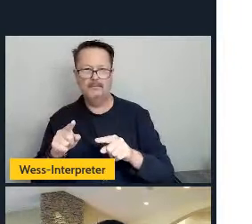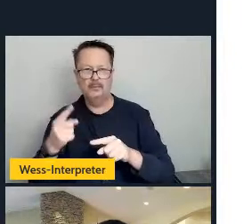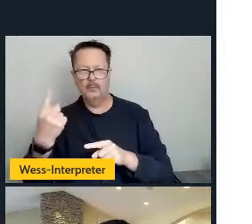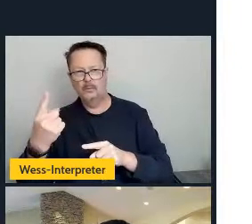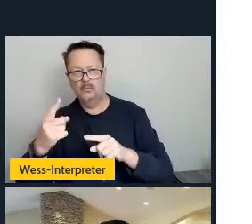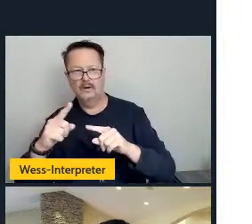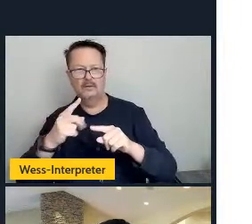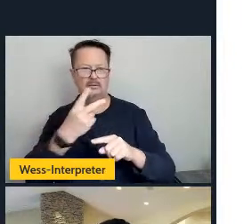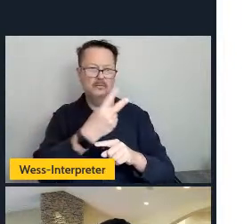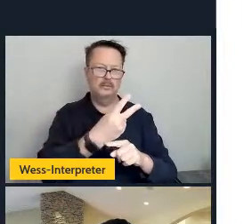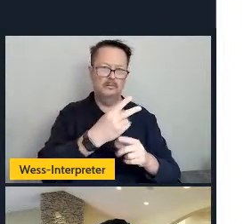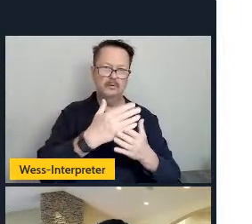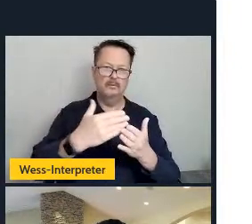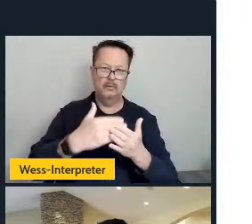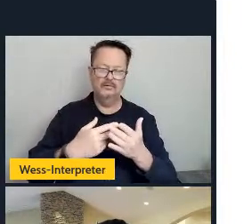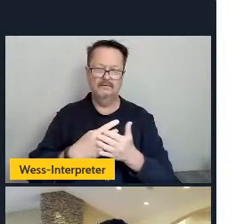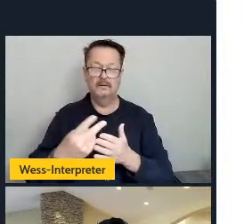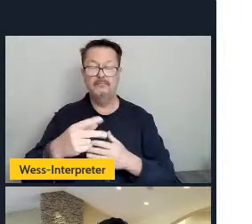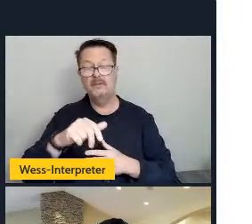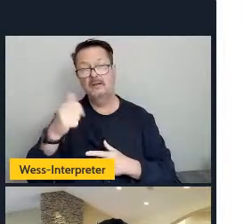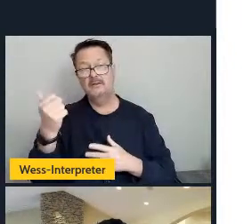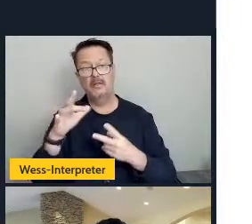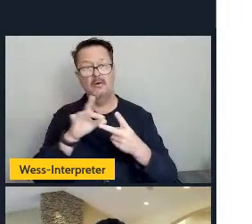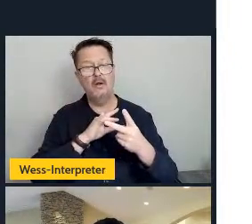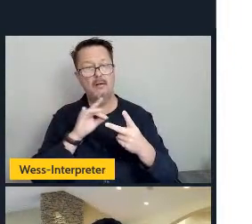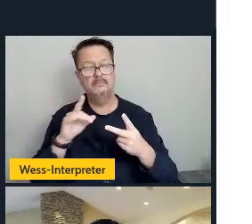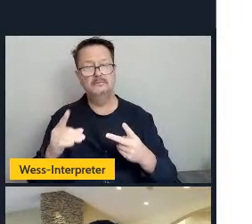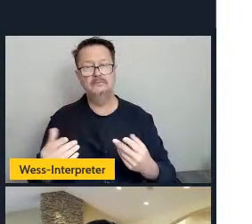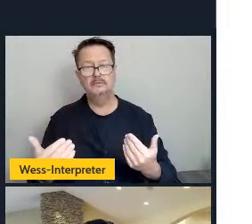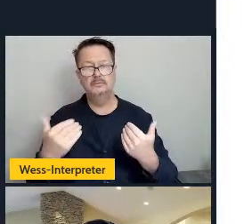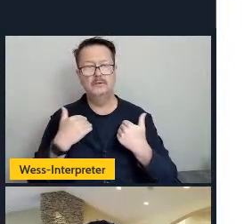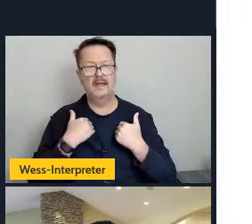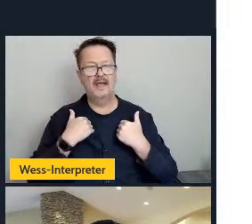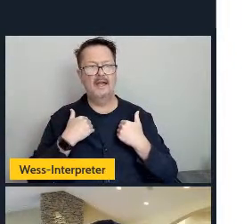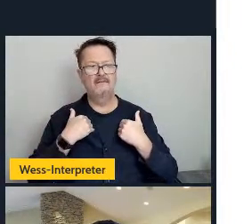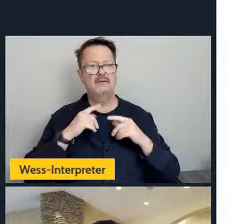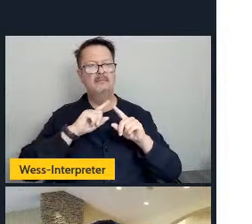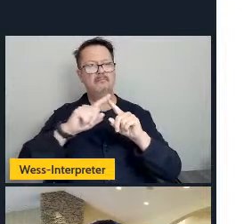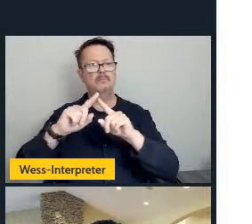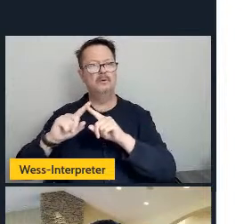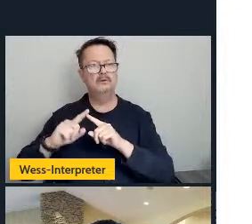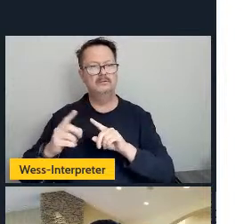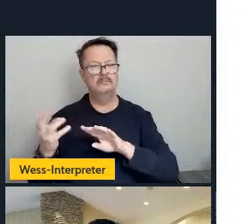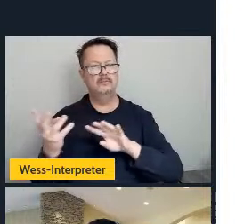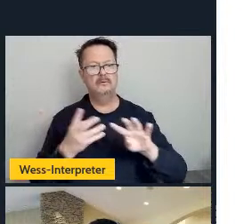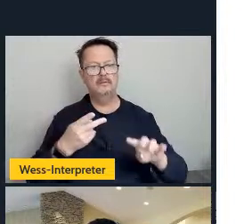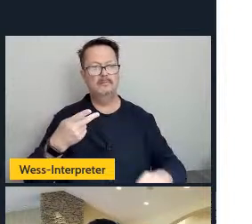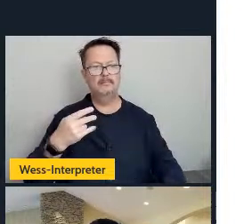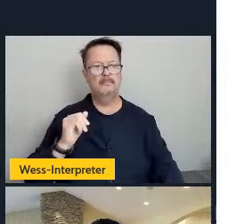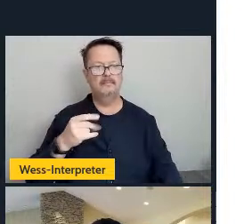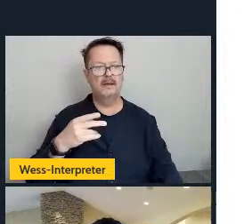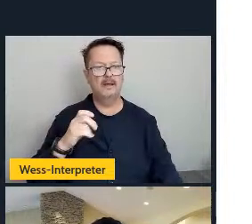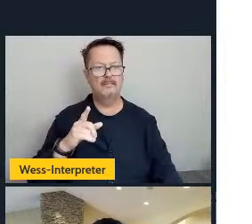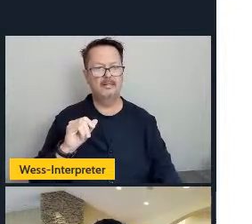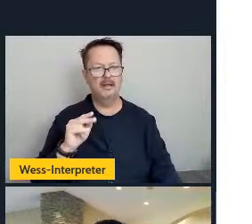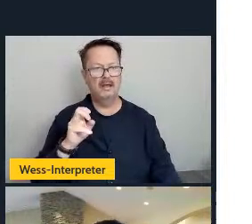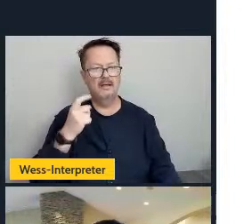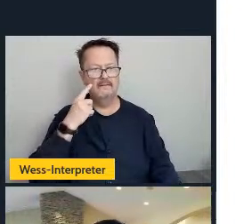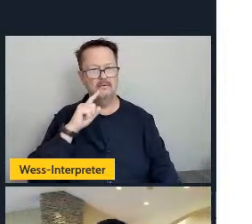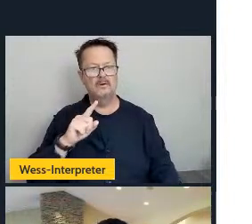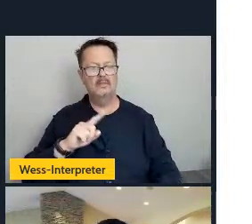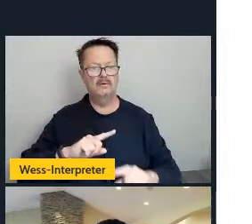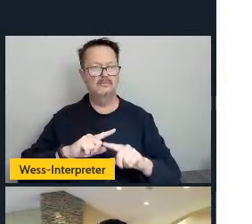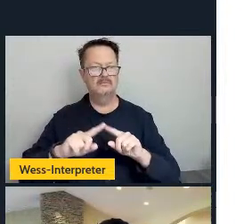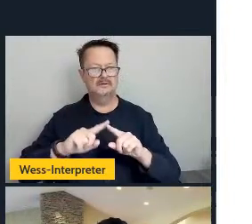fail. Another option is to have multiple pipelines for those multiple components in a single